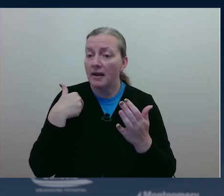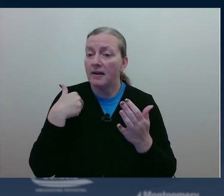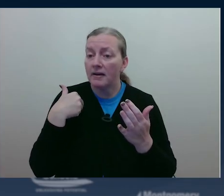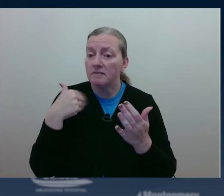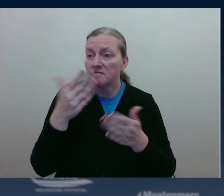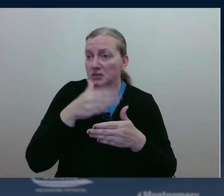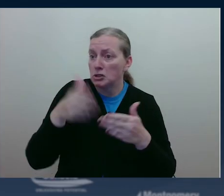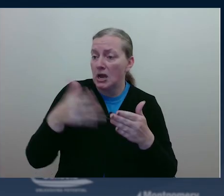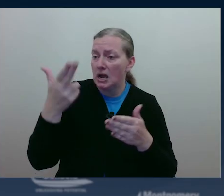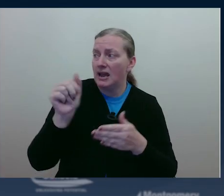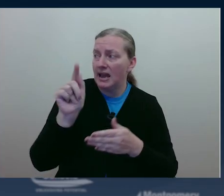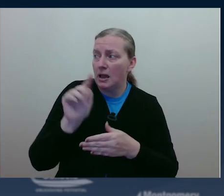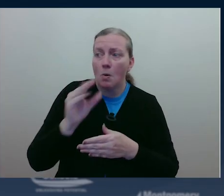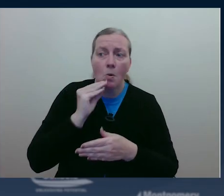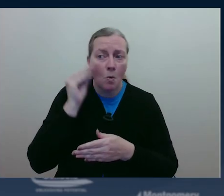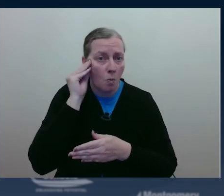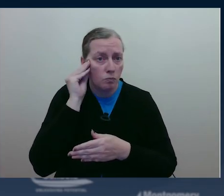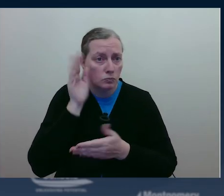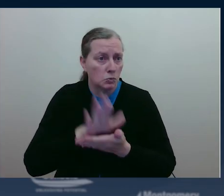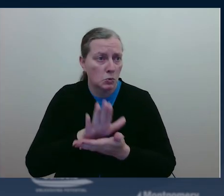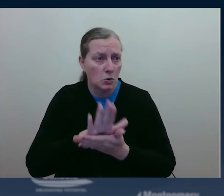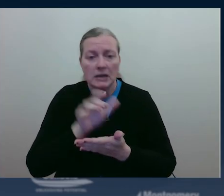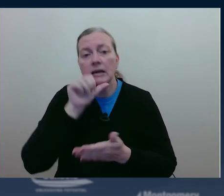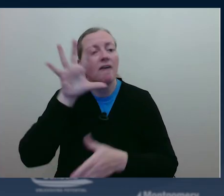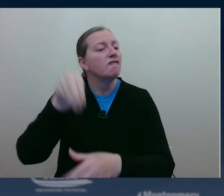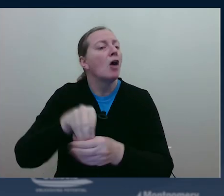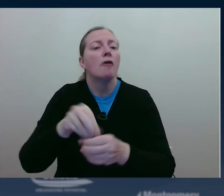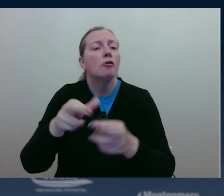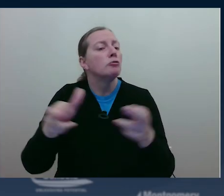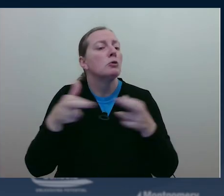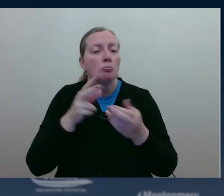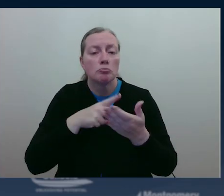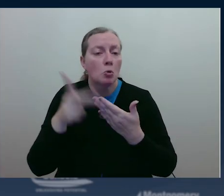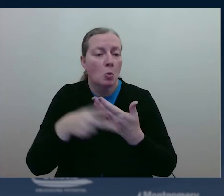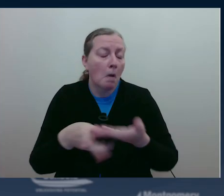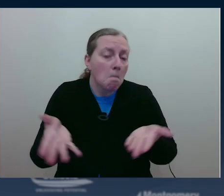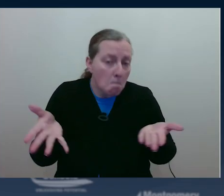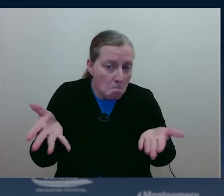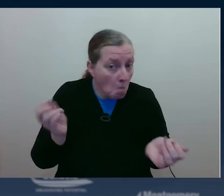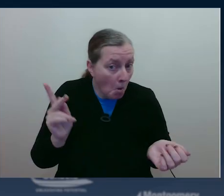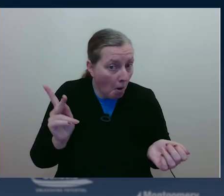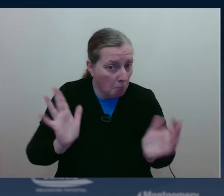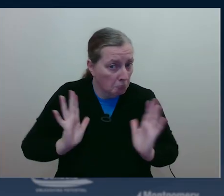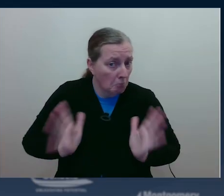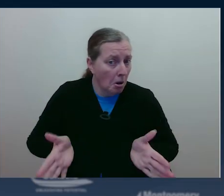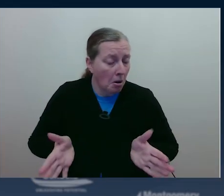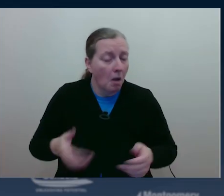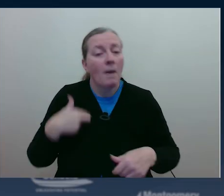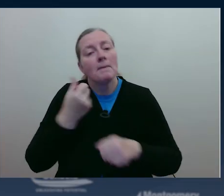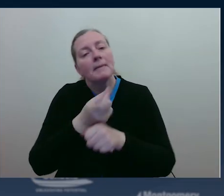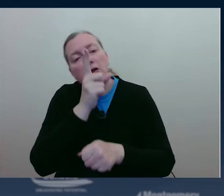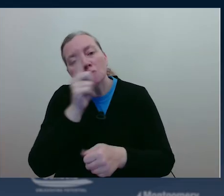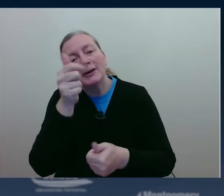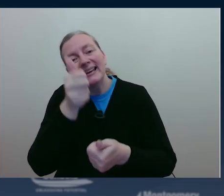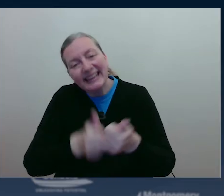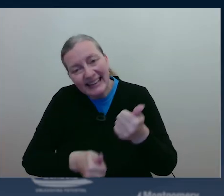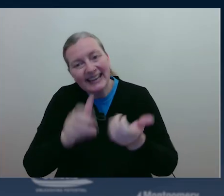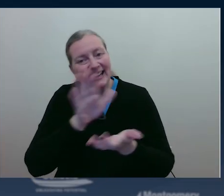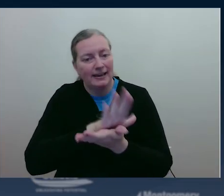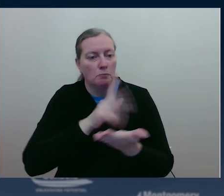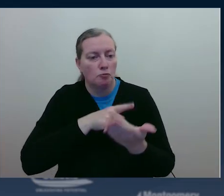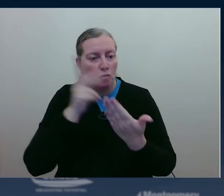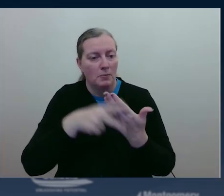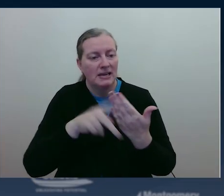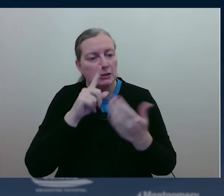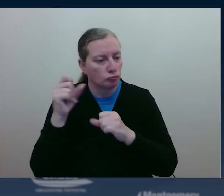in a regional countywide program. So we need to ensure that every academic program at a high school is strong, and that's an essential part of our